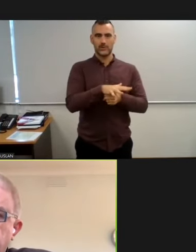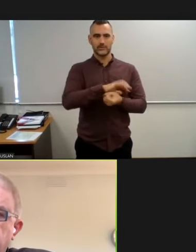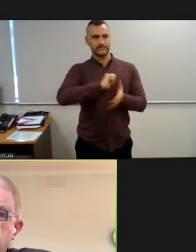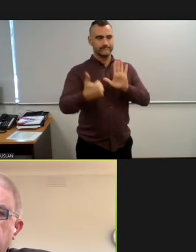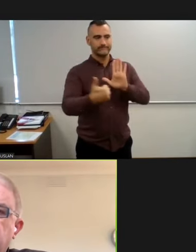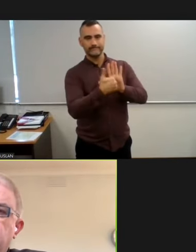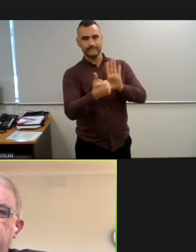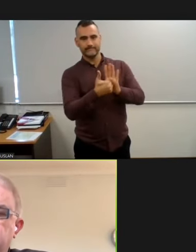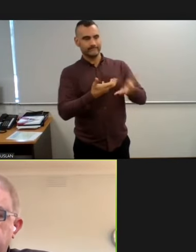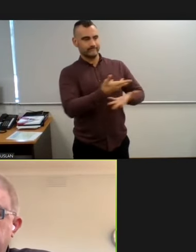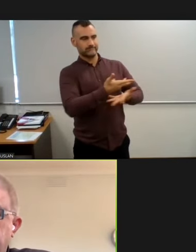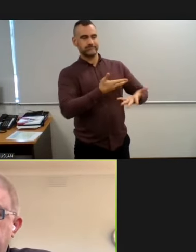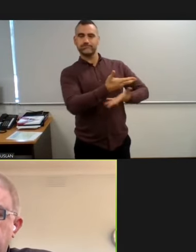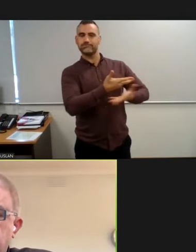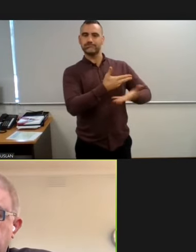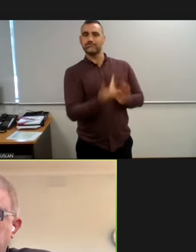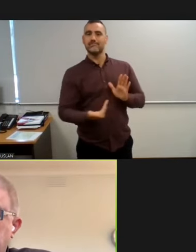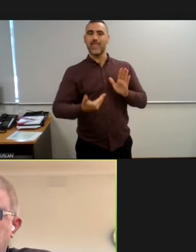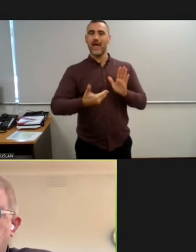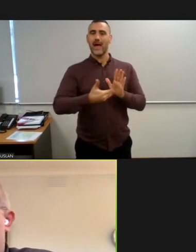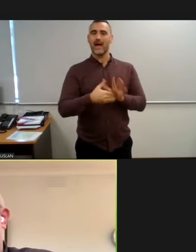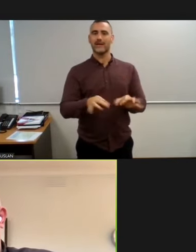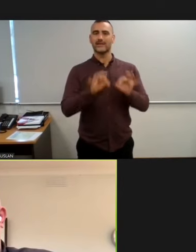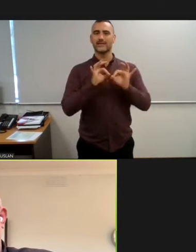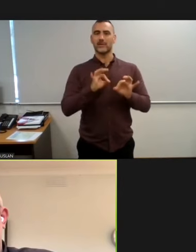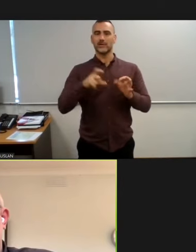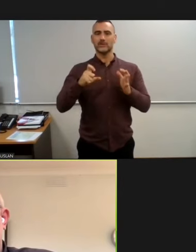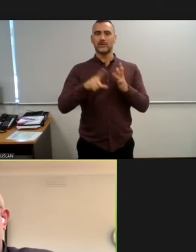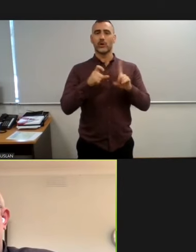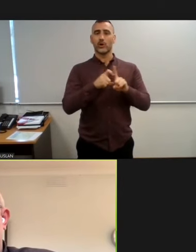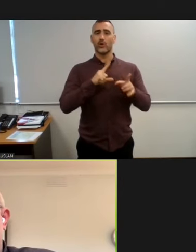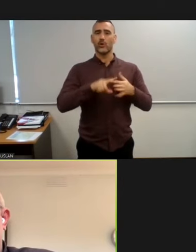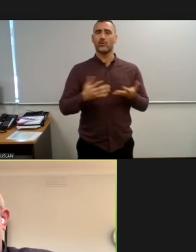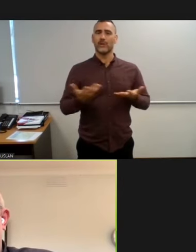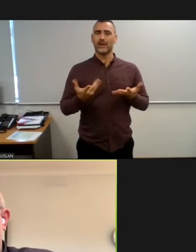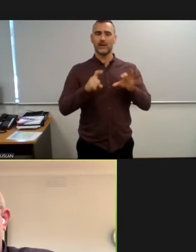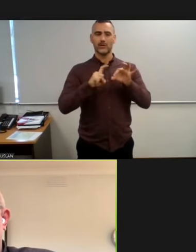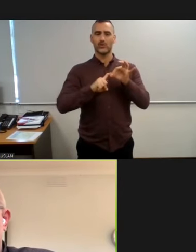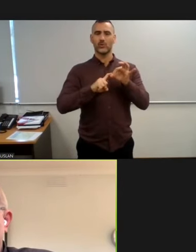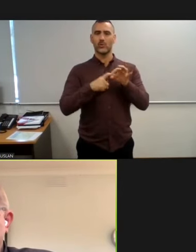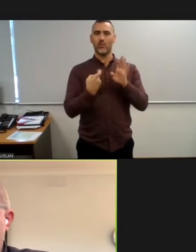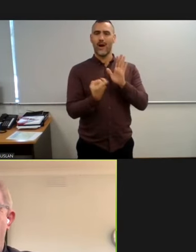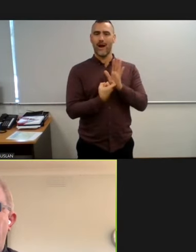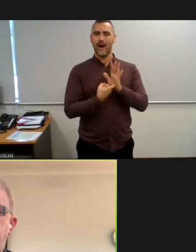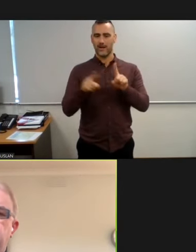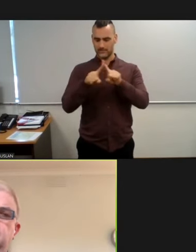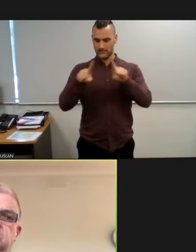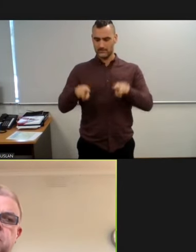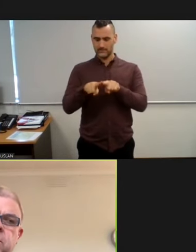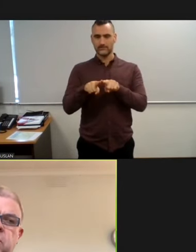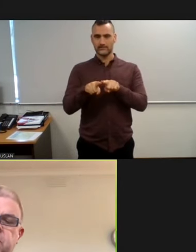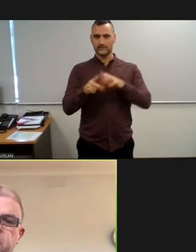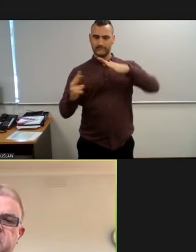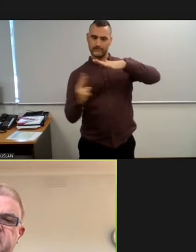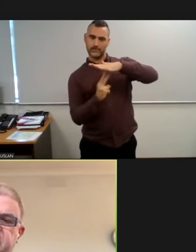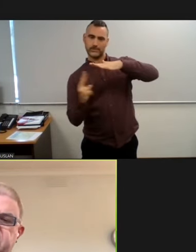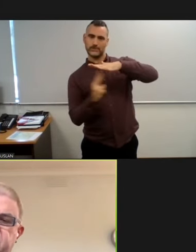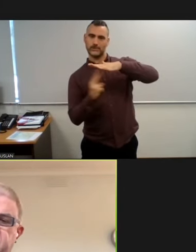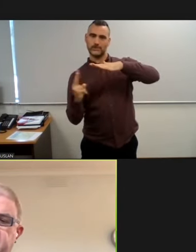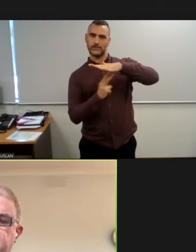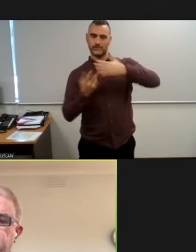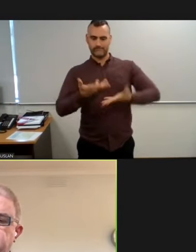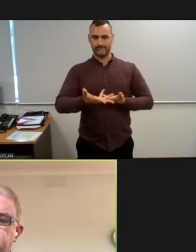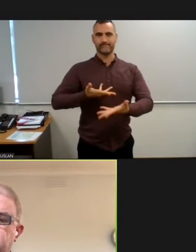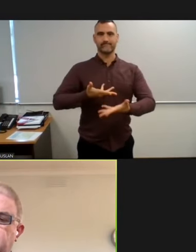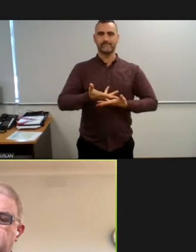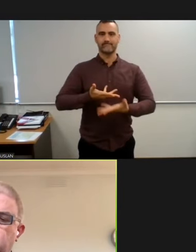to engage in languages of their choice and to make that easy. Perhaps more importantly even